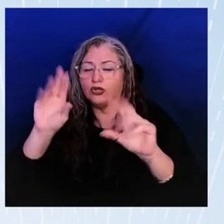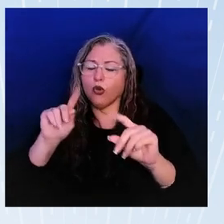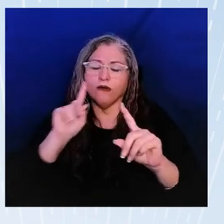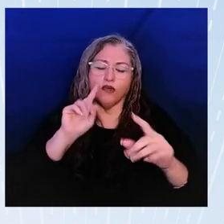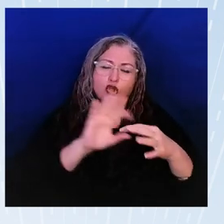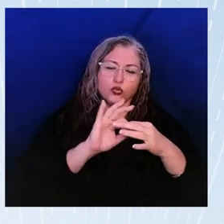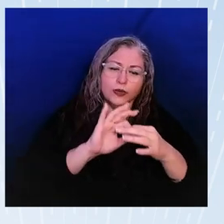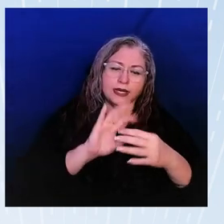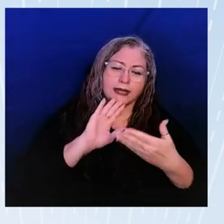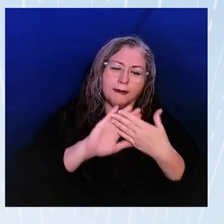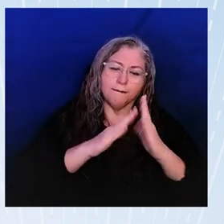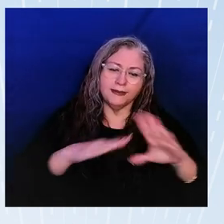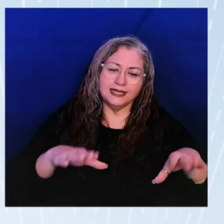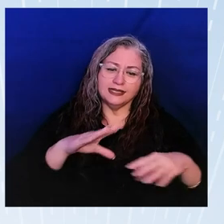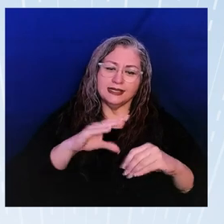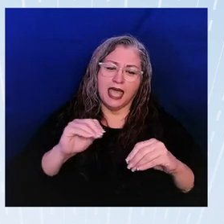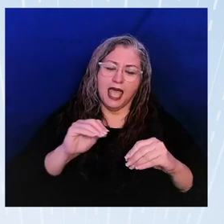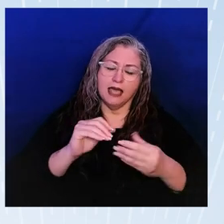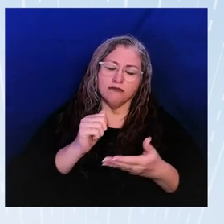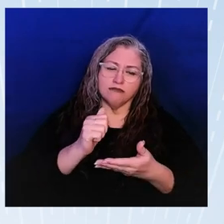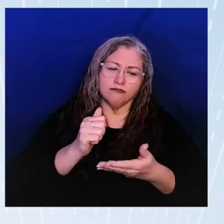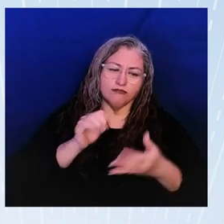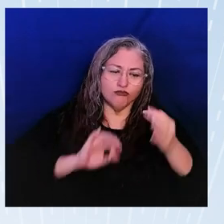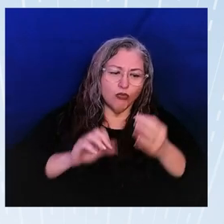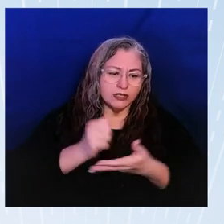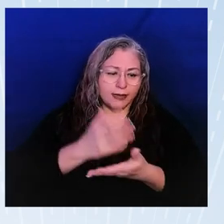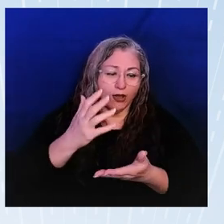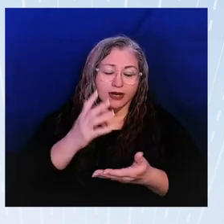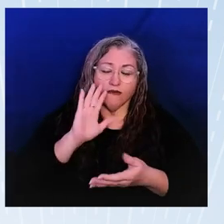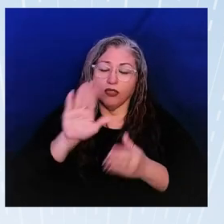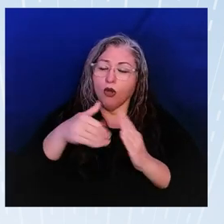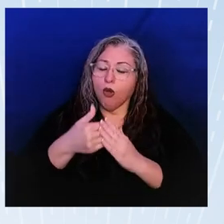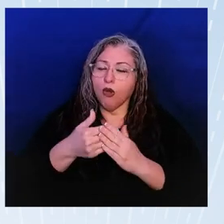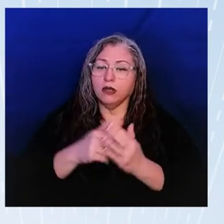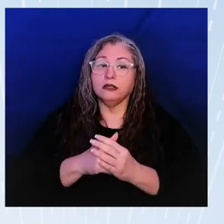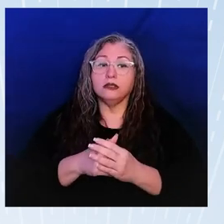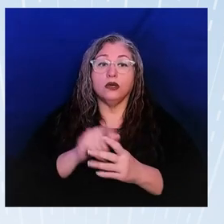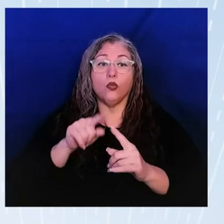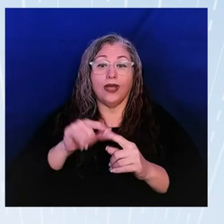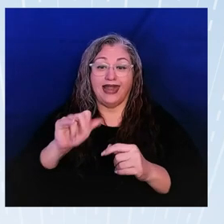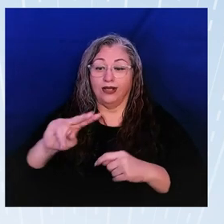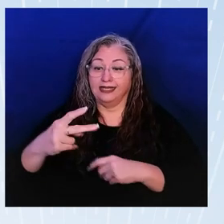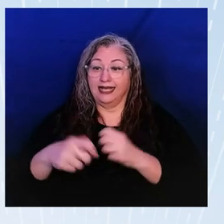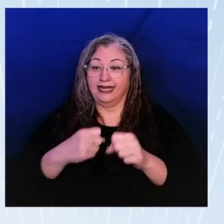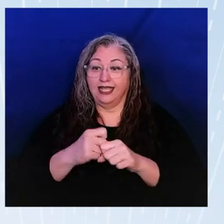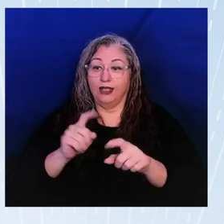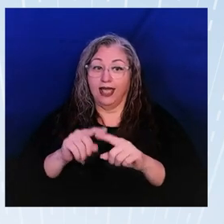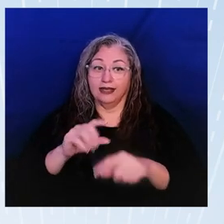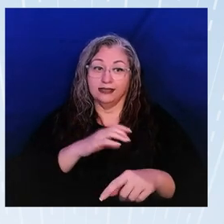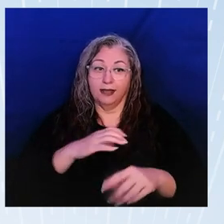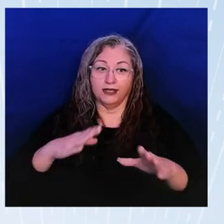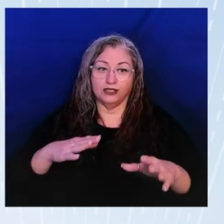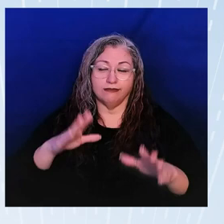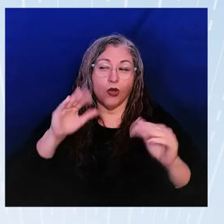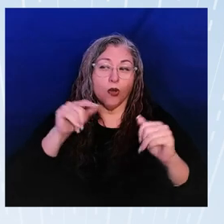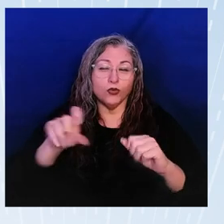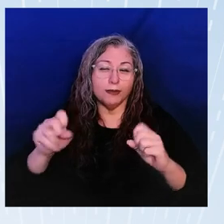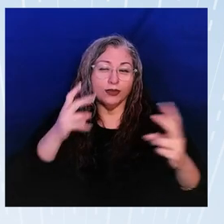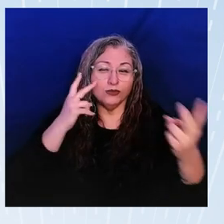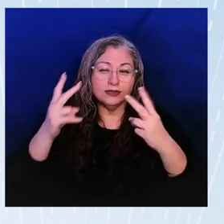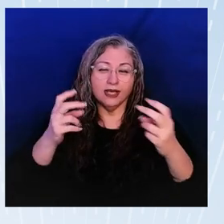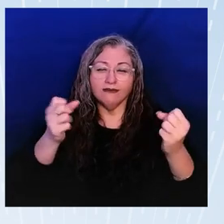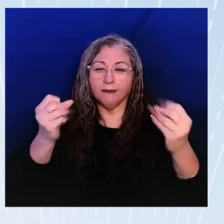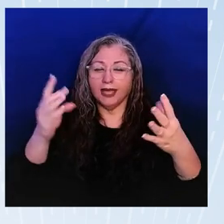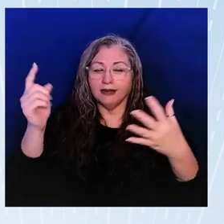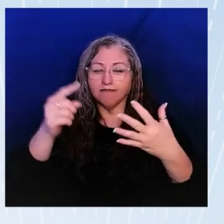and prosperity for all of our communities. As you enter your second year as commissioners, I hope you can see the many ways that